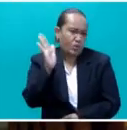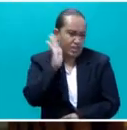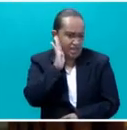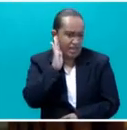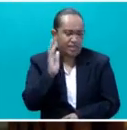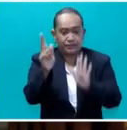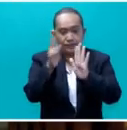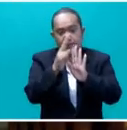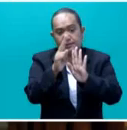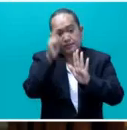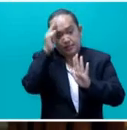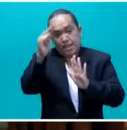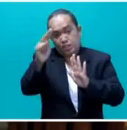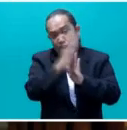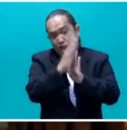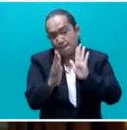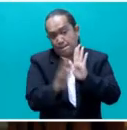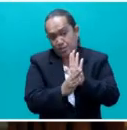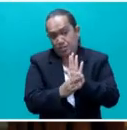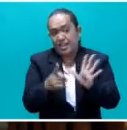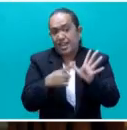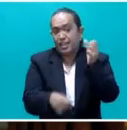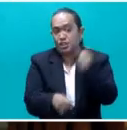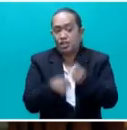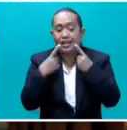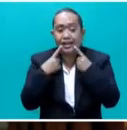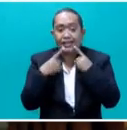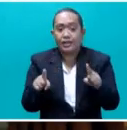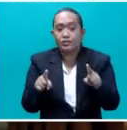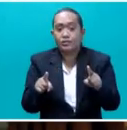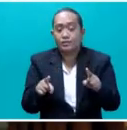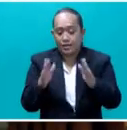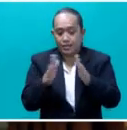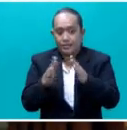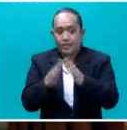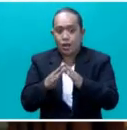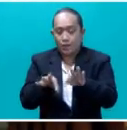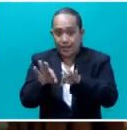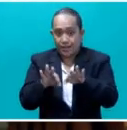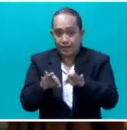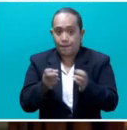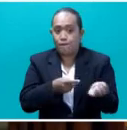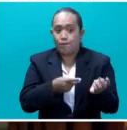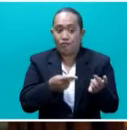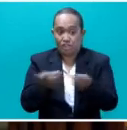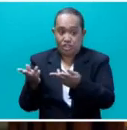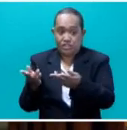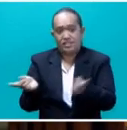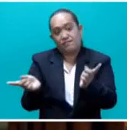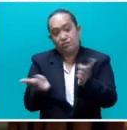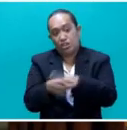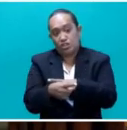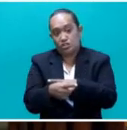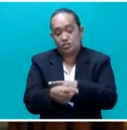budget, Attorney General had made the announcement that the town planning provisions have been changed. And